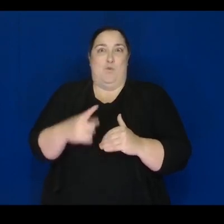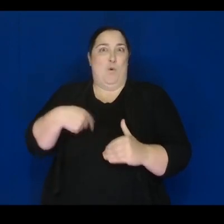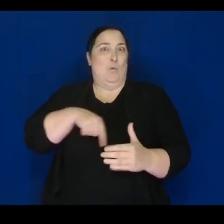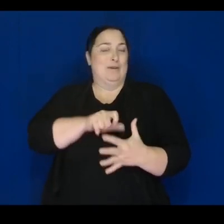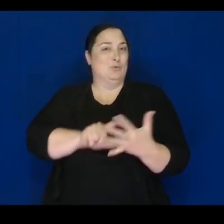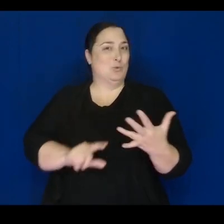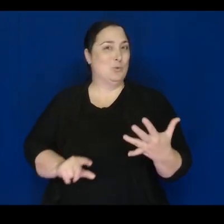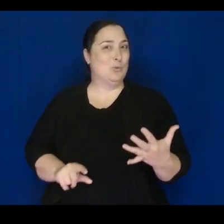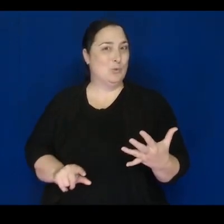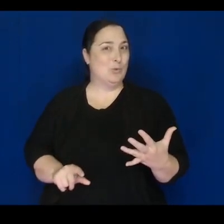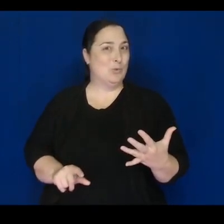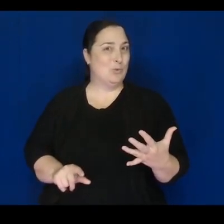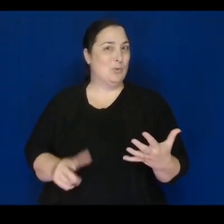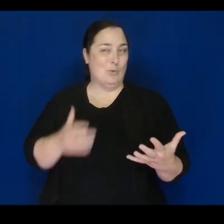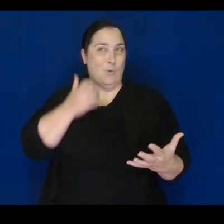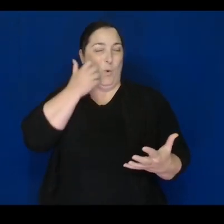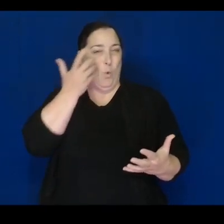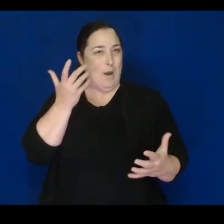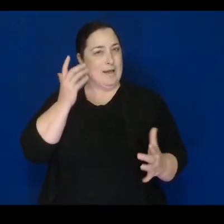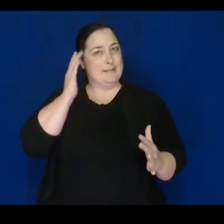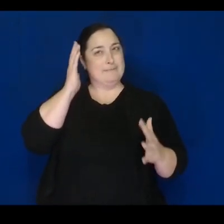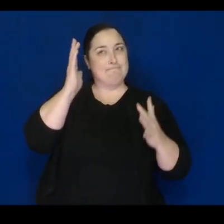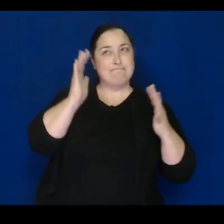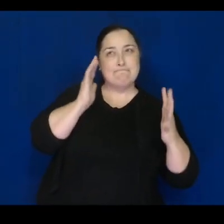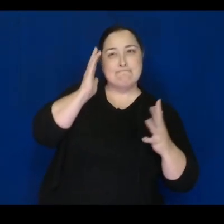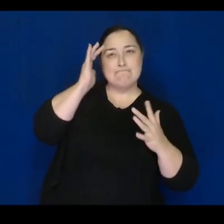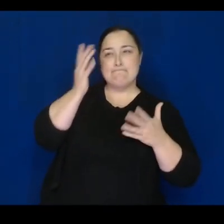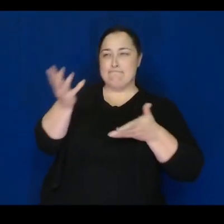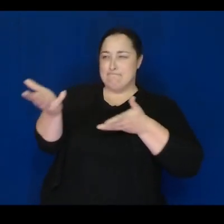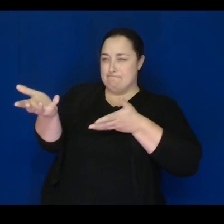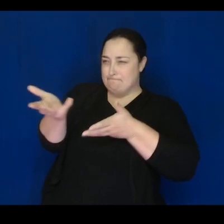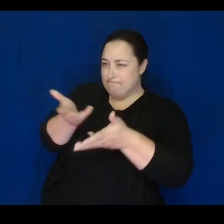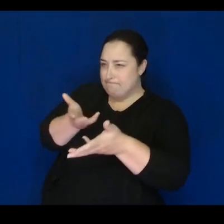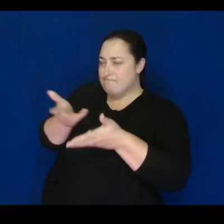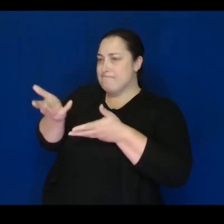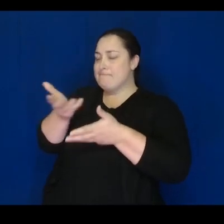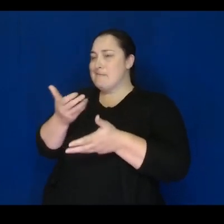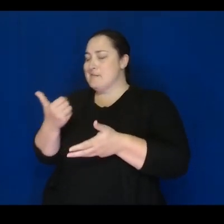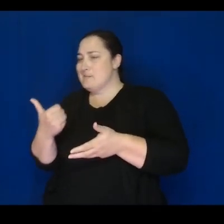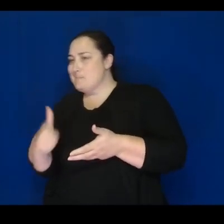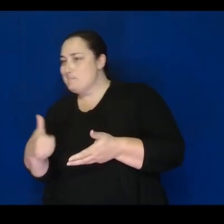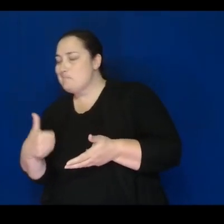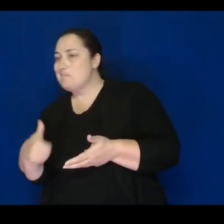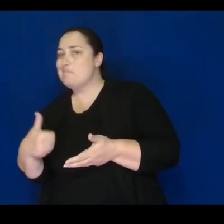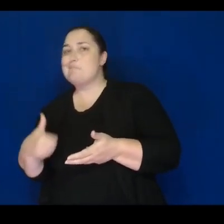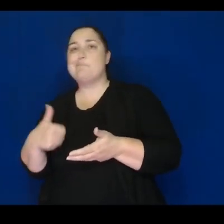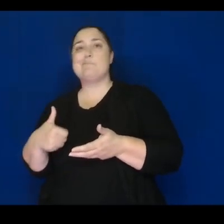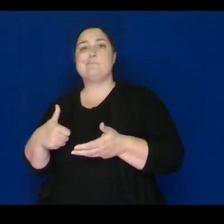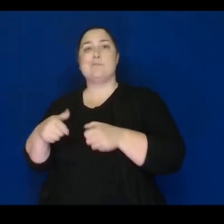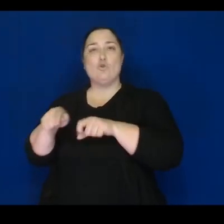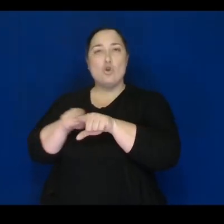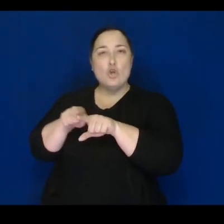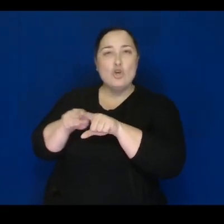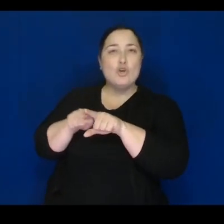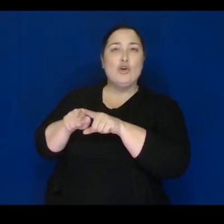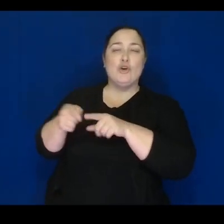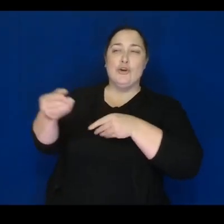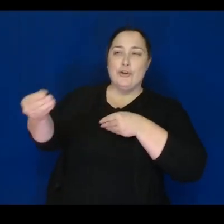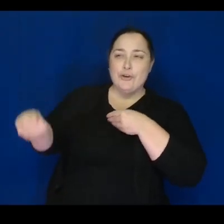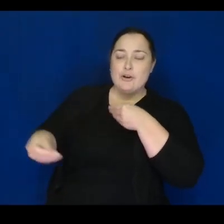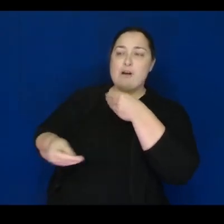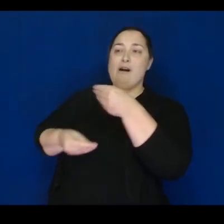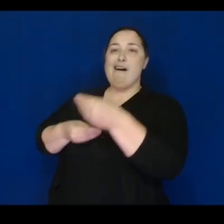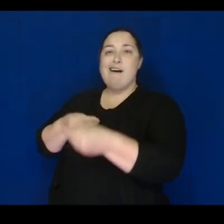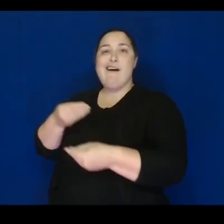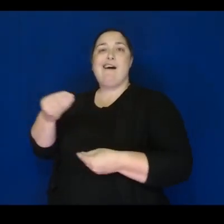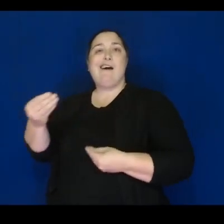know, we're constantly thinking and listening to each other. And there's so much that we can learn from each other as well. But going a